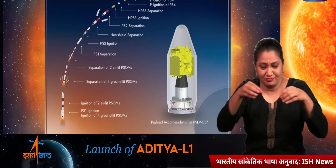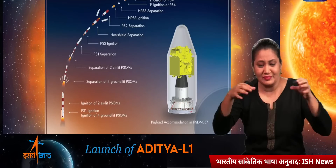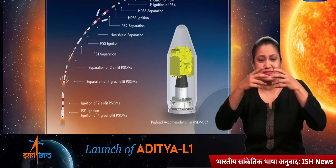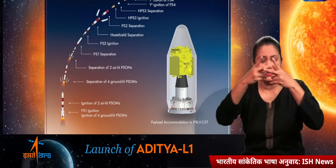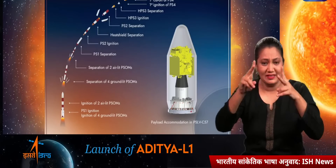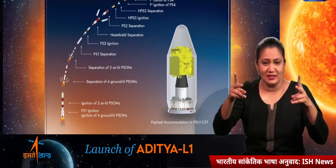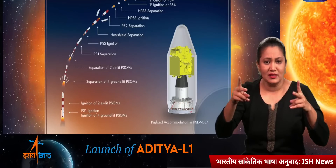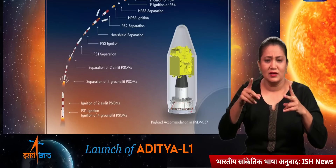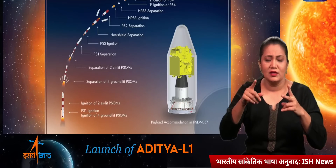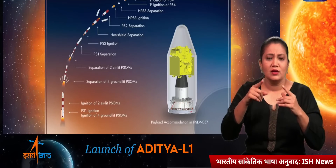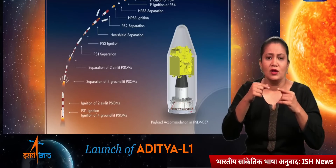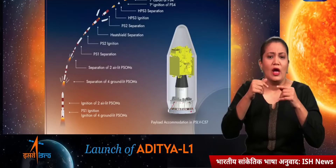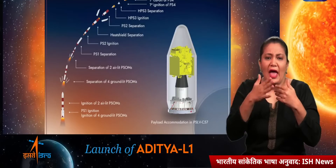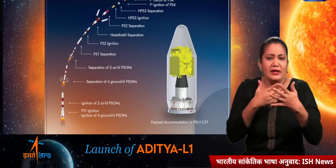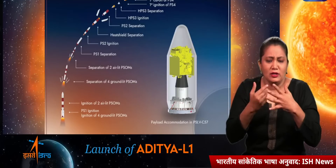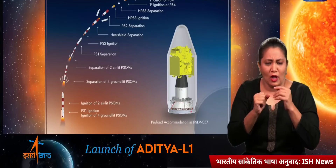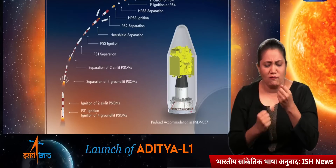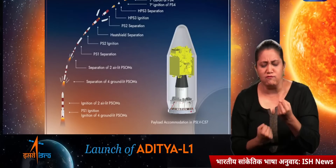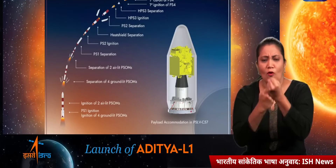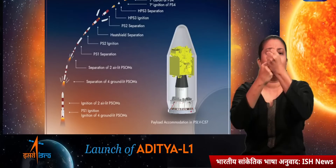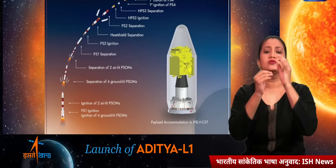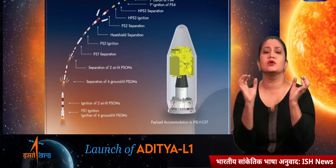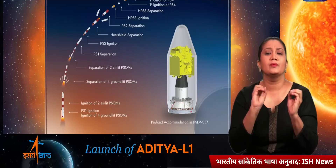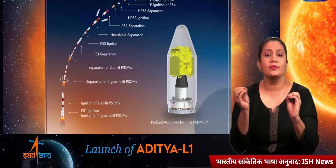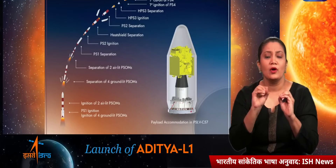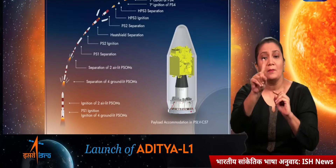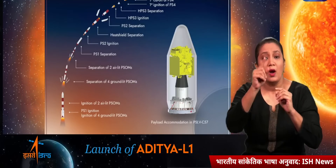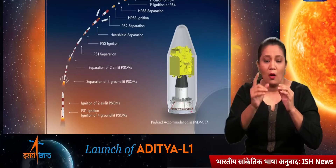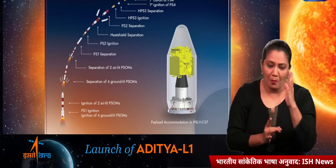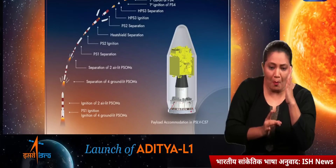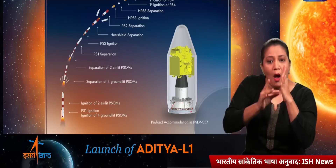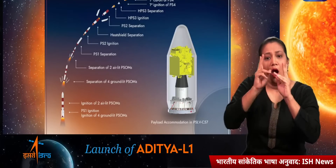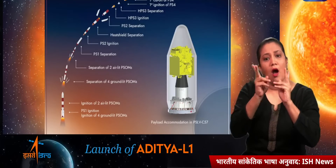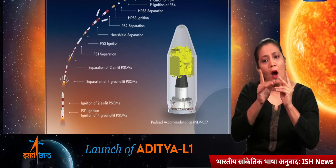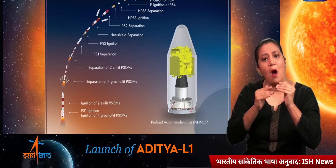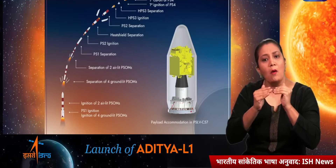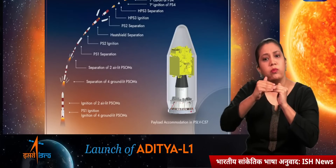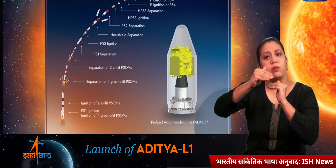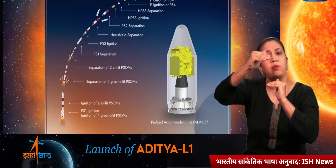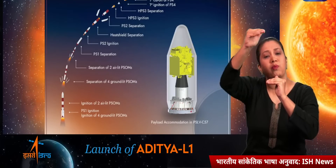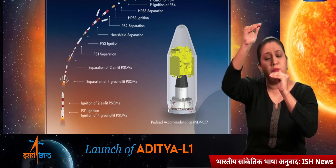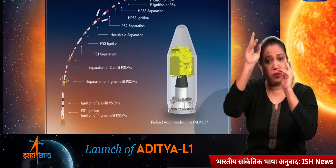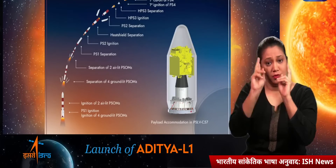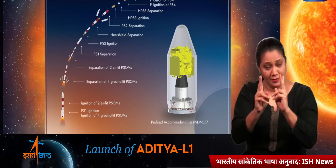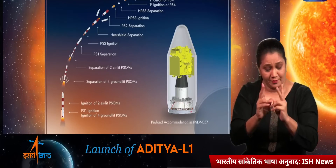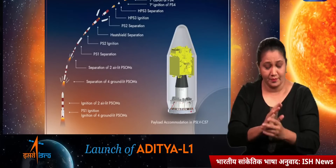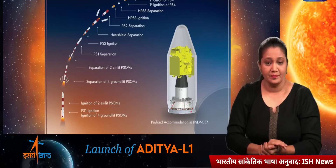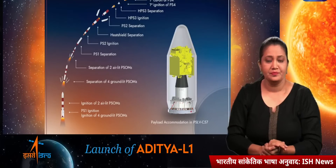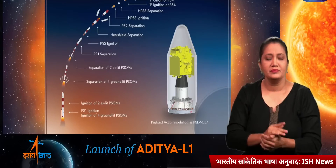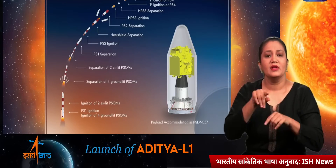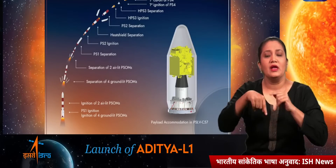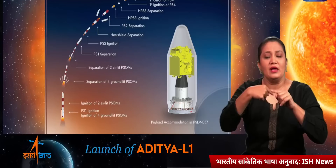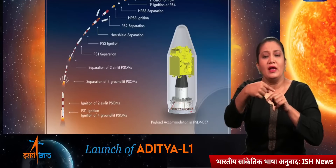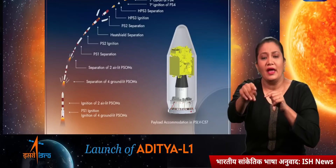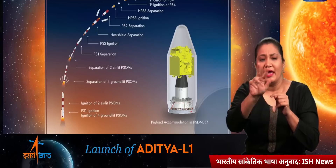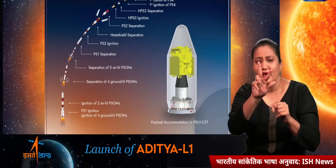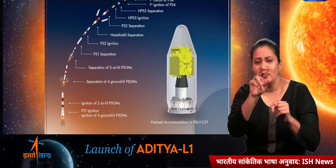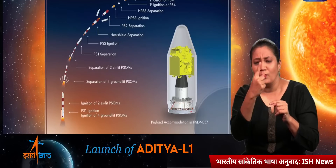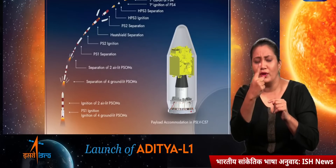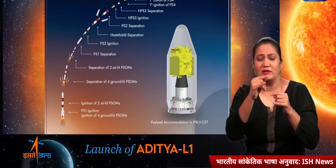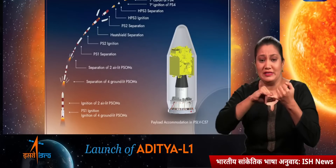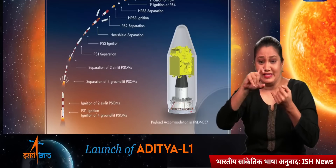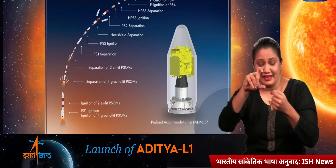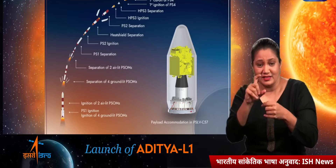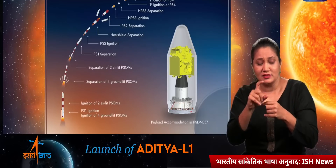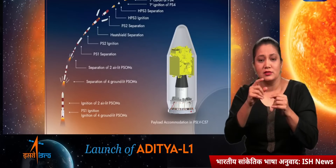is no thrust being developed, but the rocket continues to be steered. At 581 seconds into the flight, the